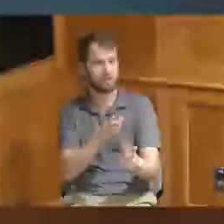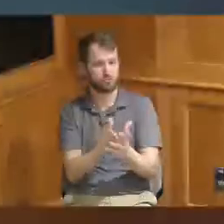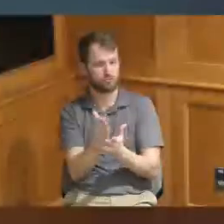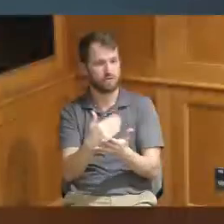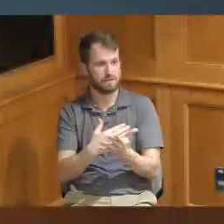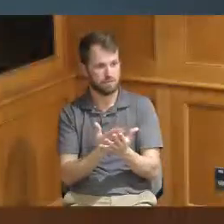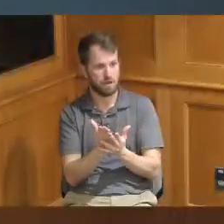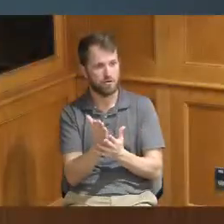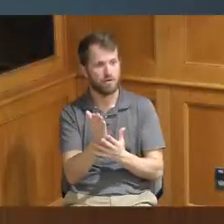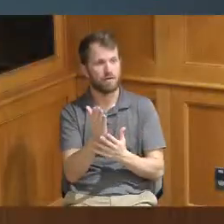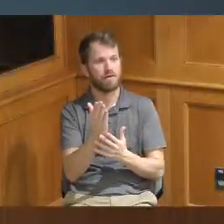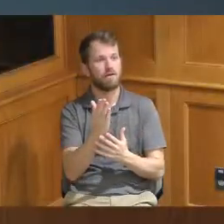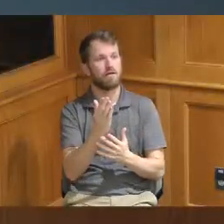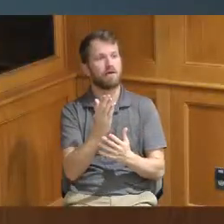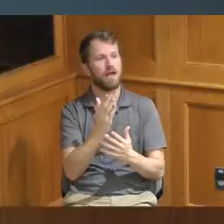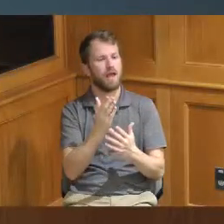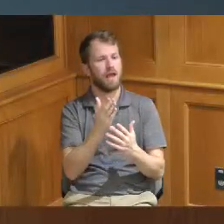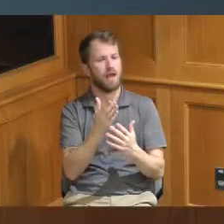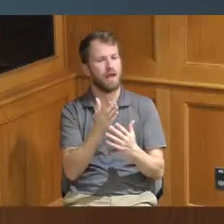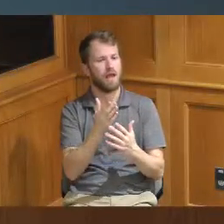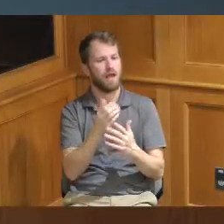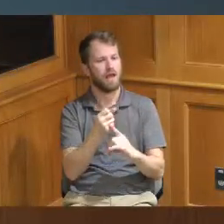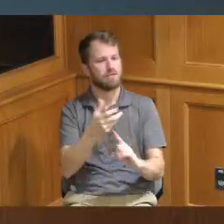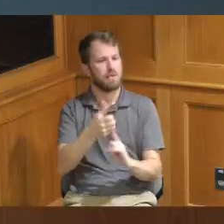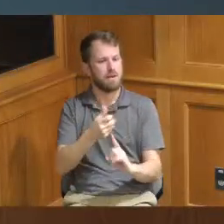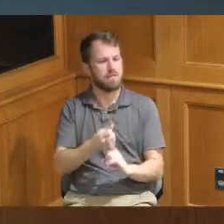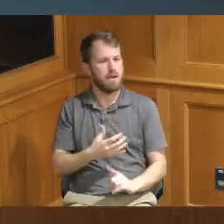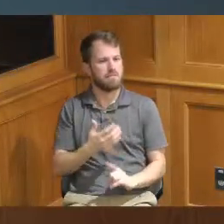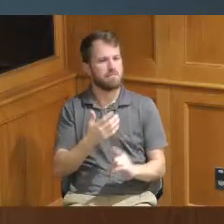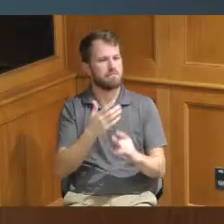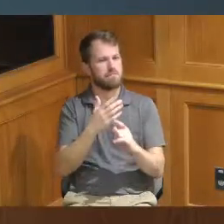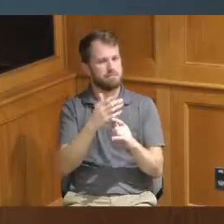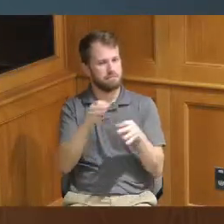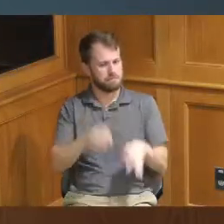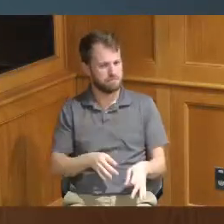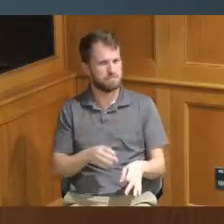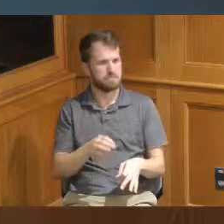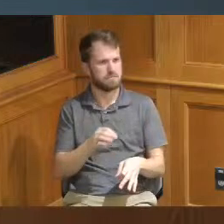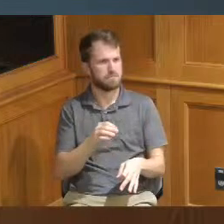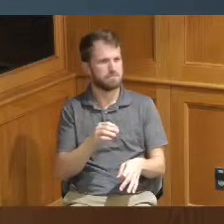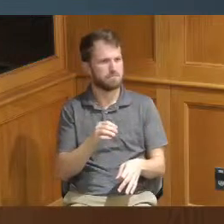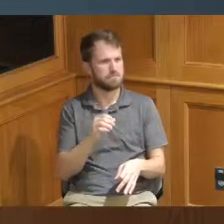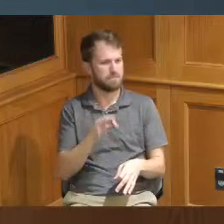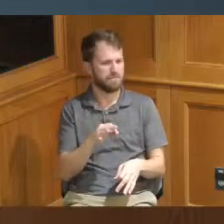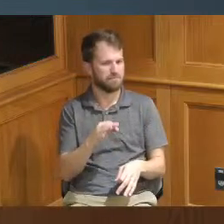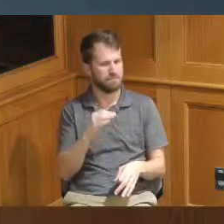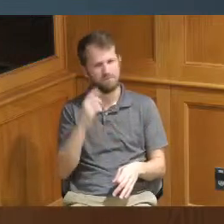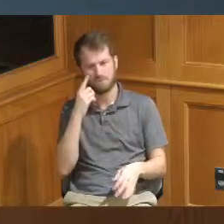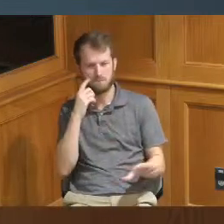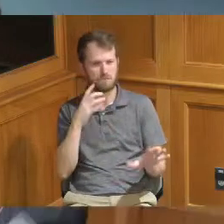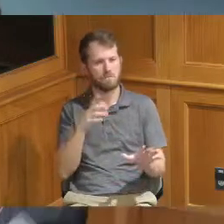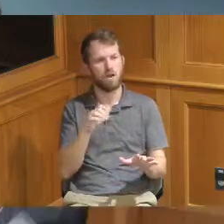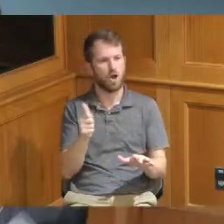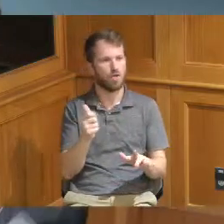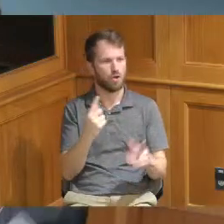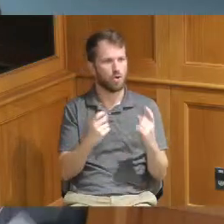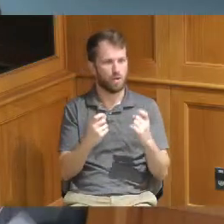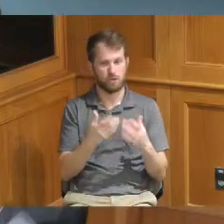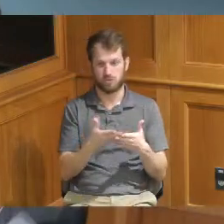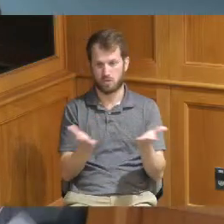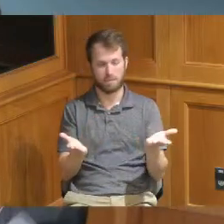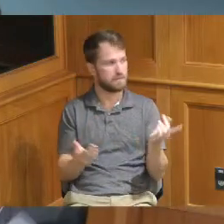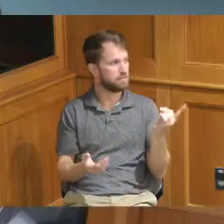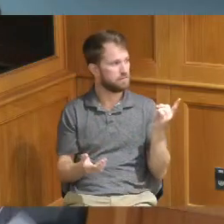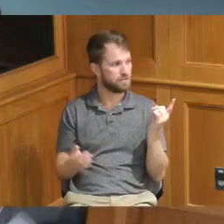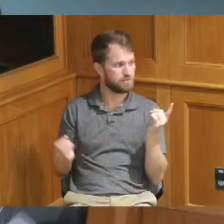transparently and could break some things down that might be questions, but there still may be some other questions. I will open it up, Vice President. I